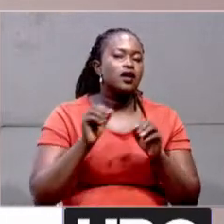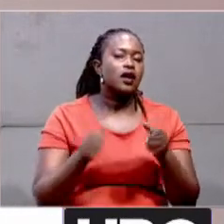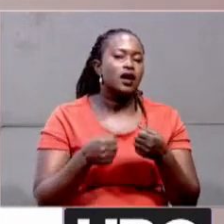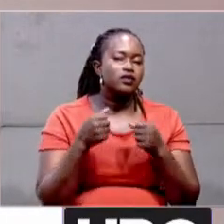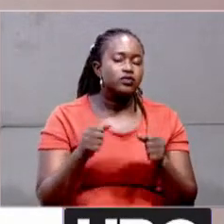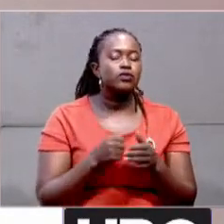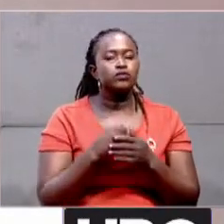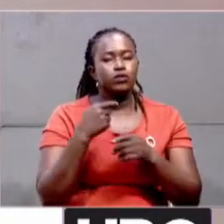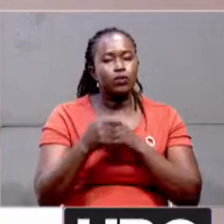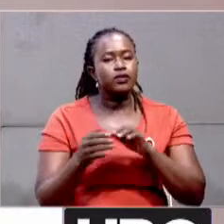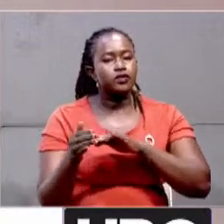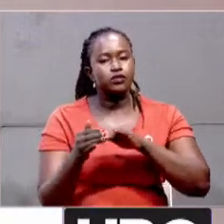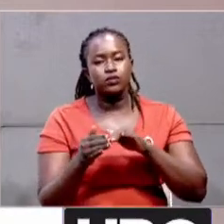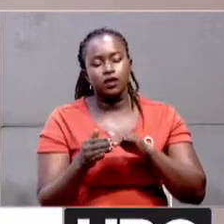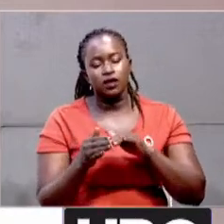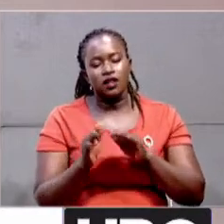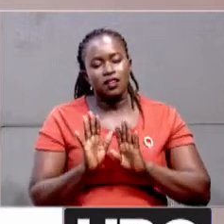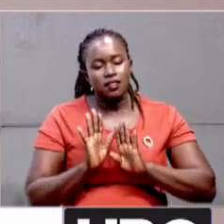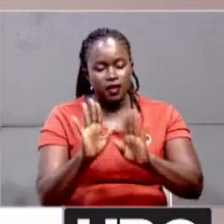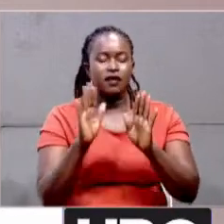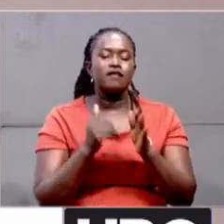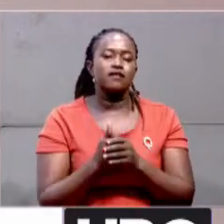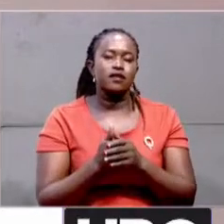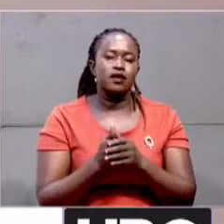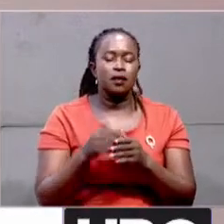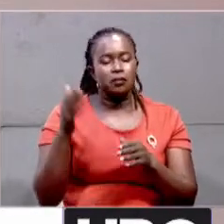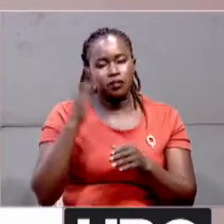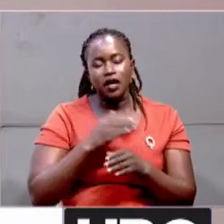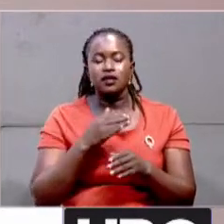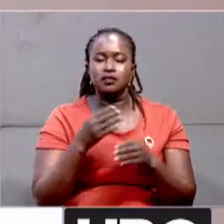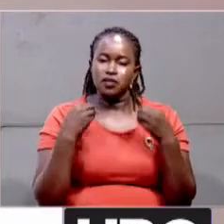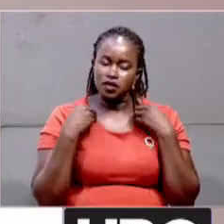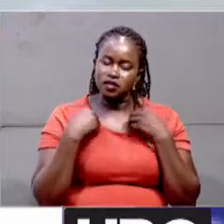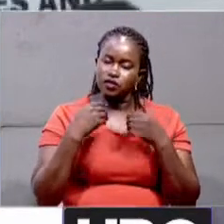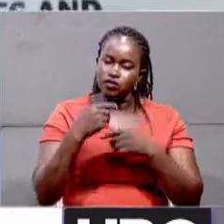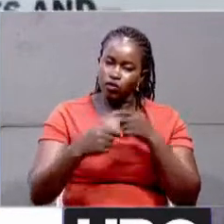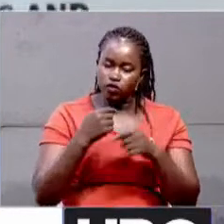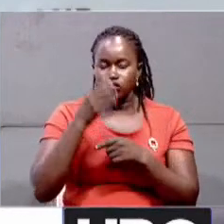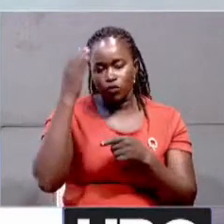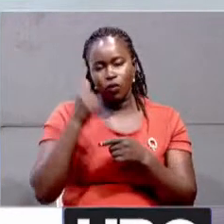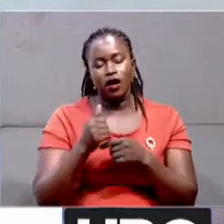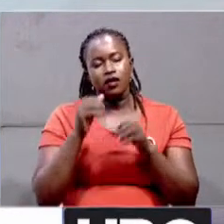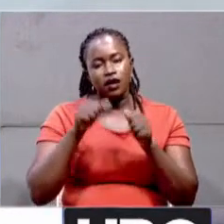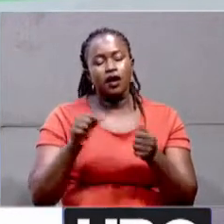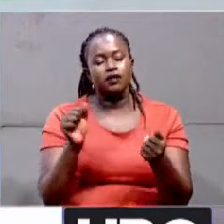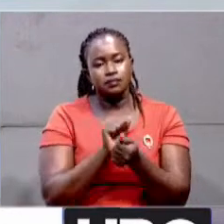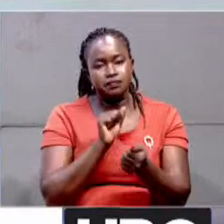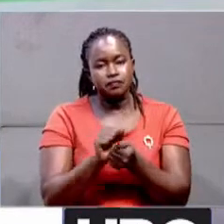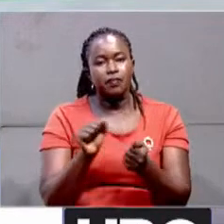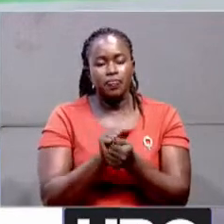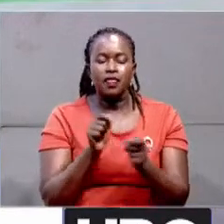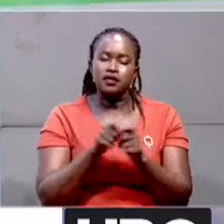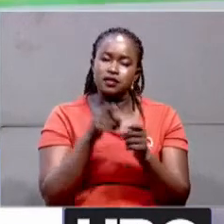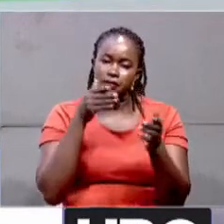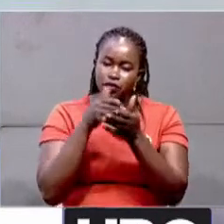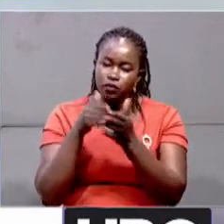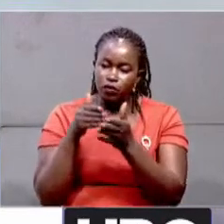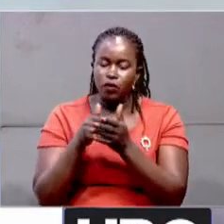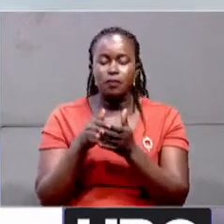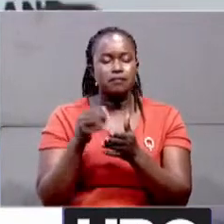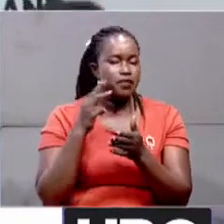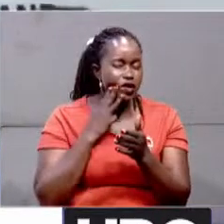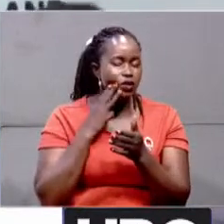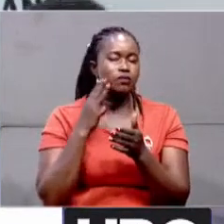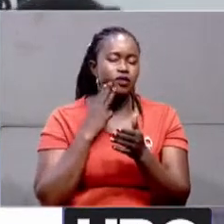unsustainable practices continue at their detrimental to millions of our people whose